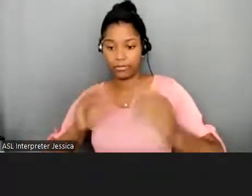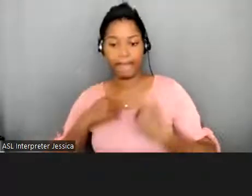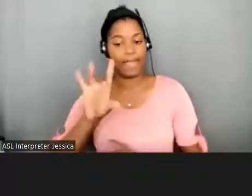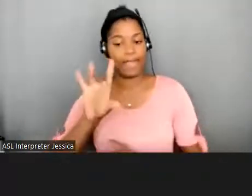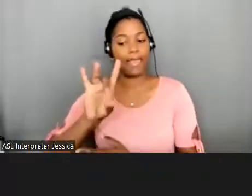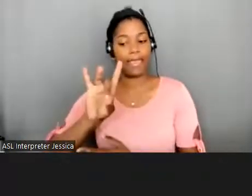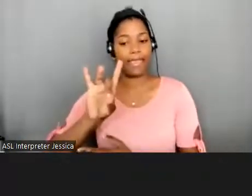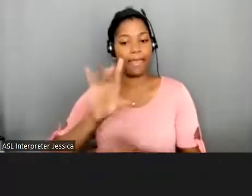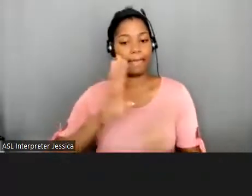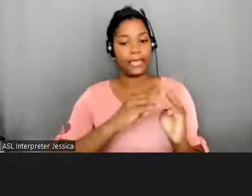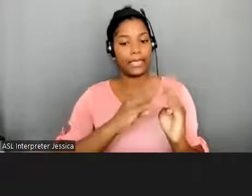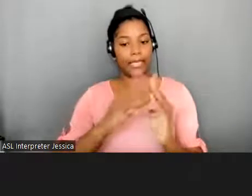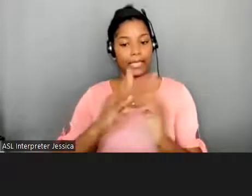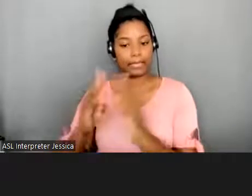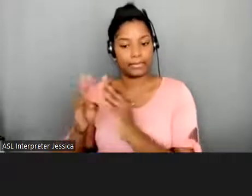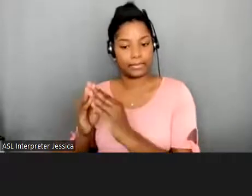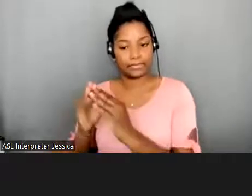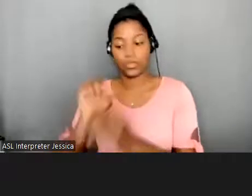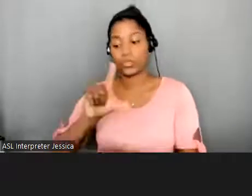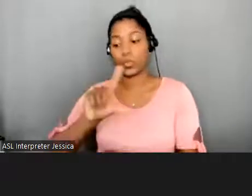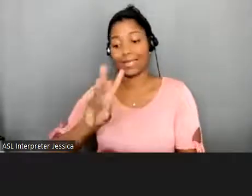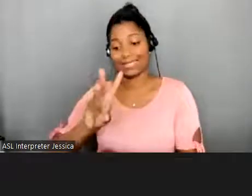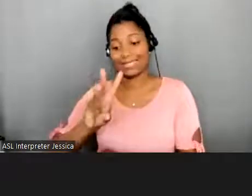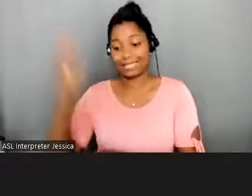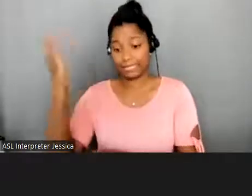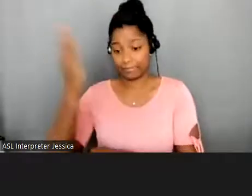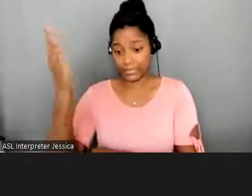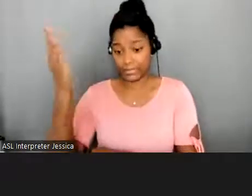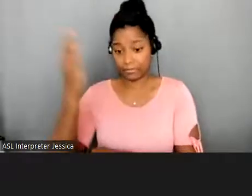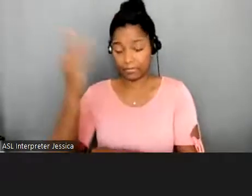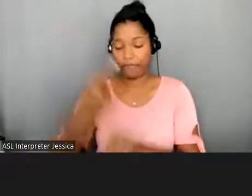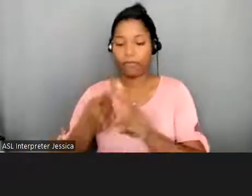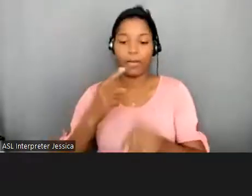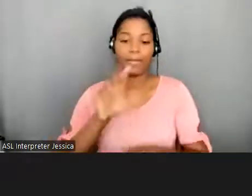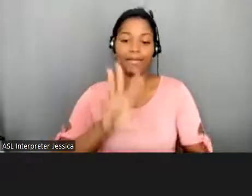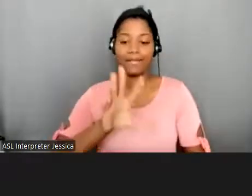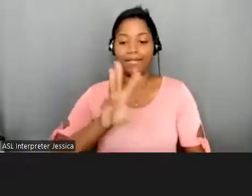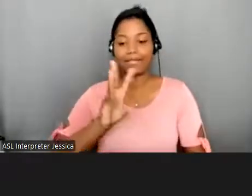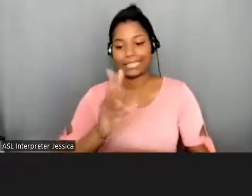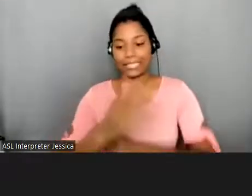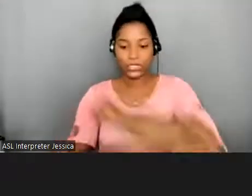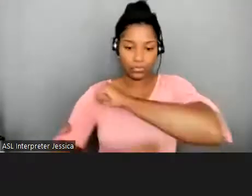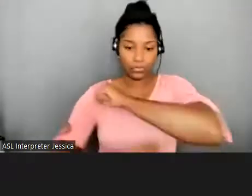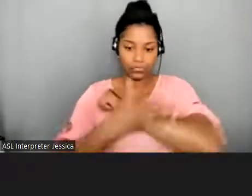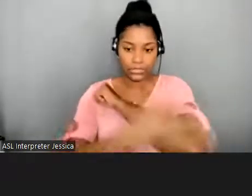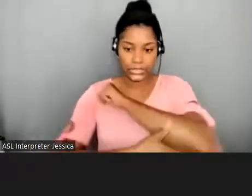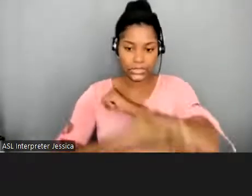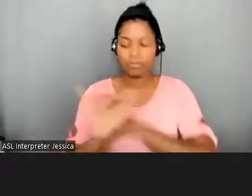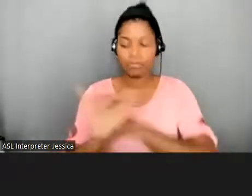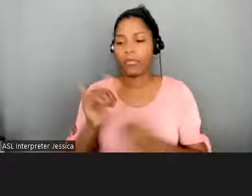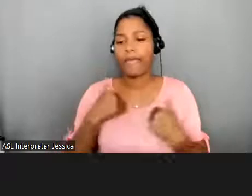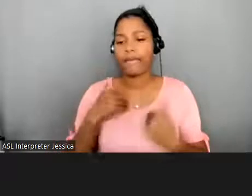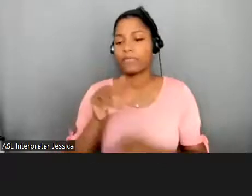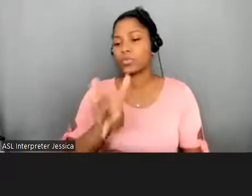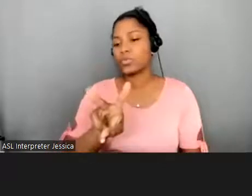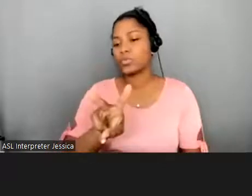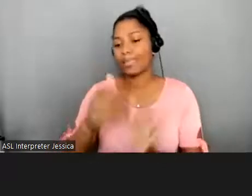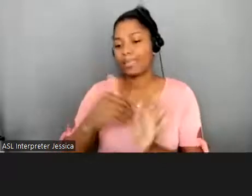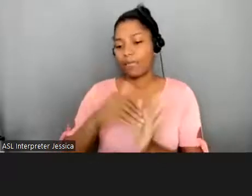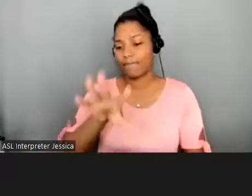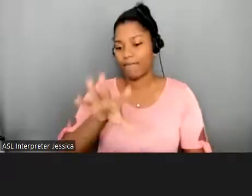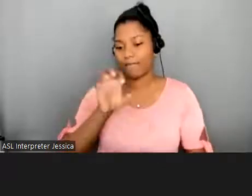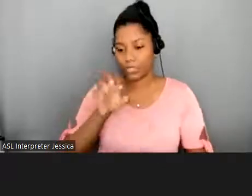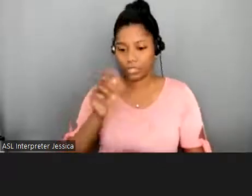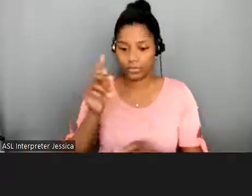that featured 26 speakers from 55 countries and included 2,500 participants. The Connect Plus